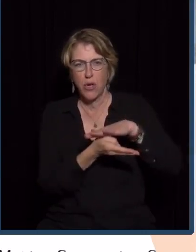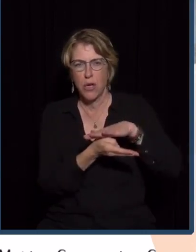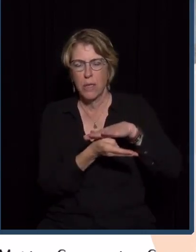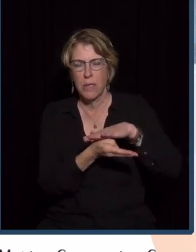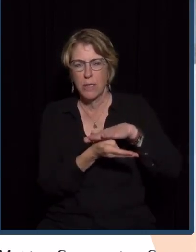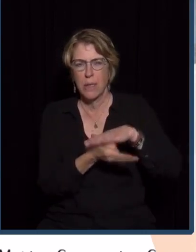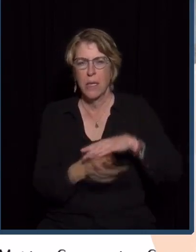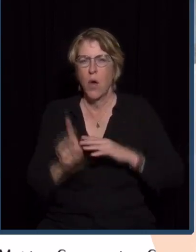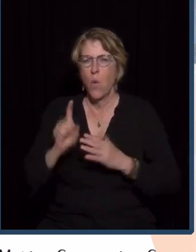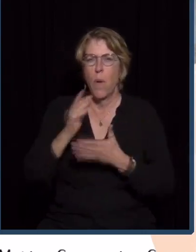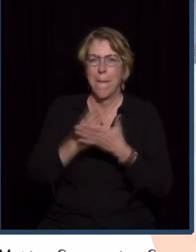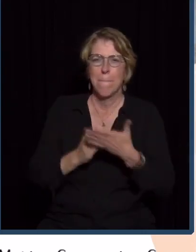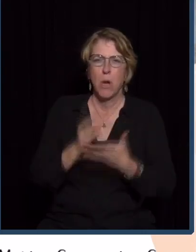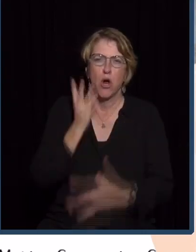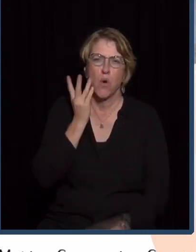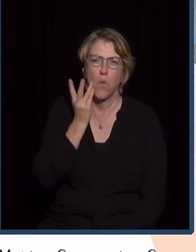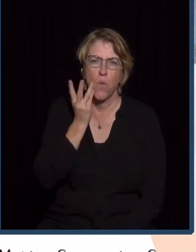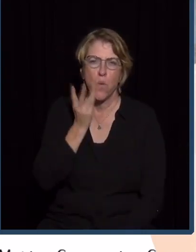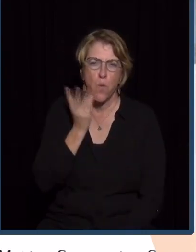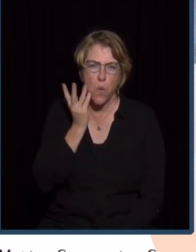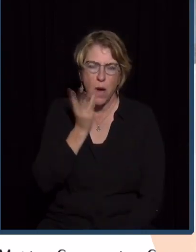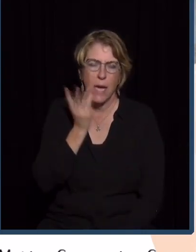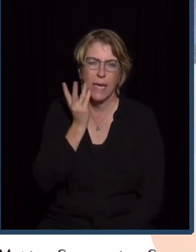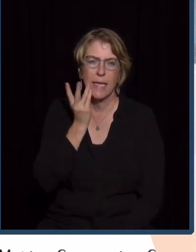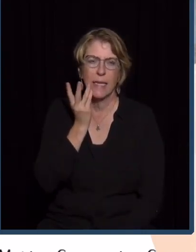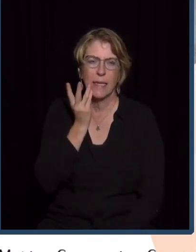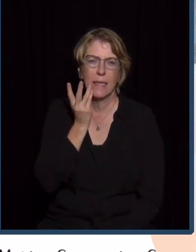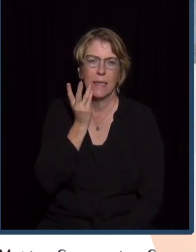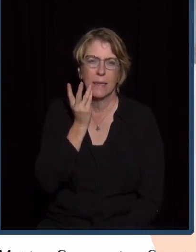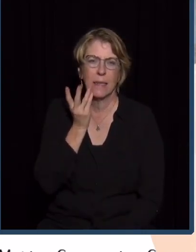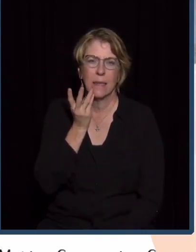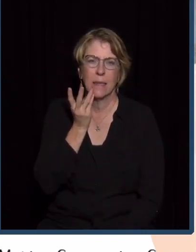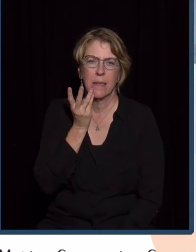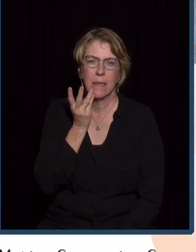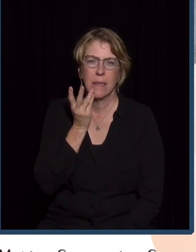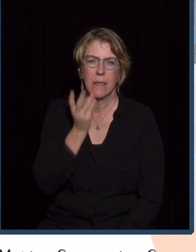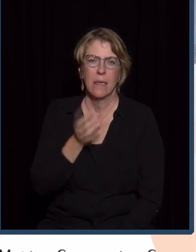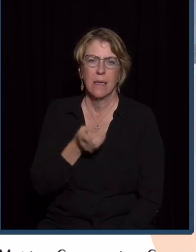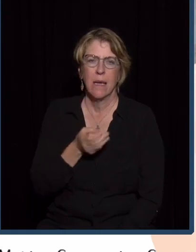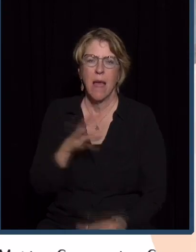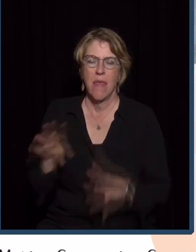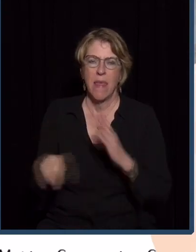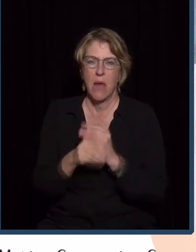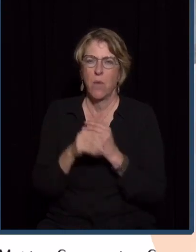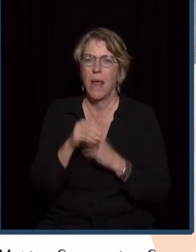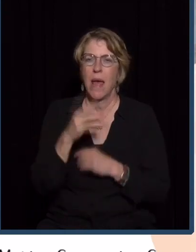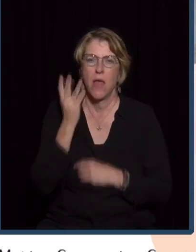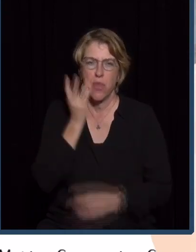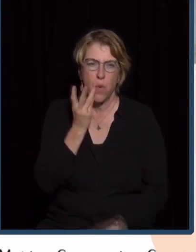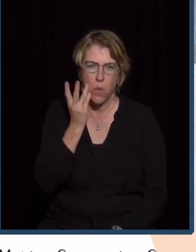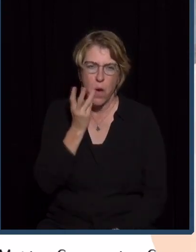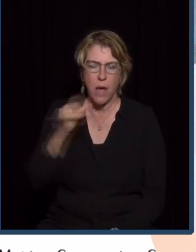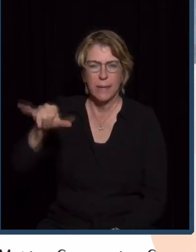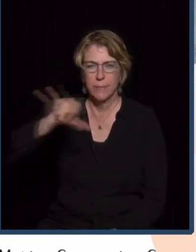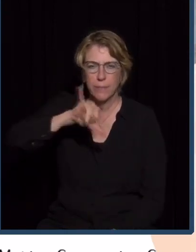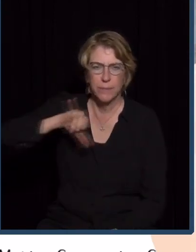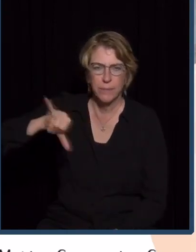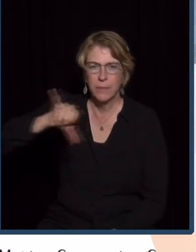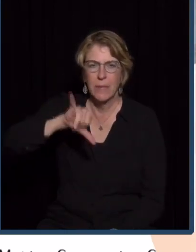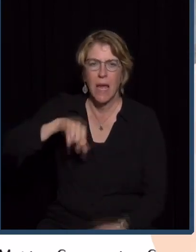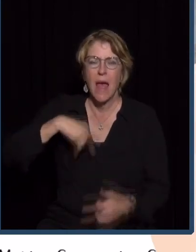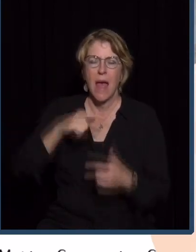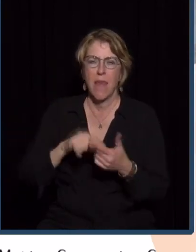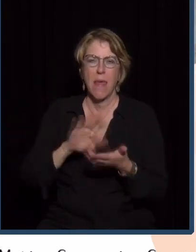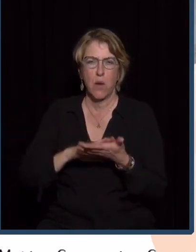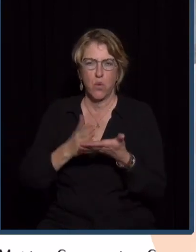wine. It'll give it body, it'll give it texture and flavor. Once we put the raw wine in there, we want to cook that down